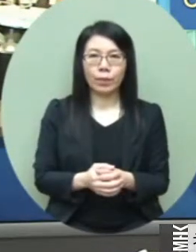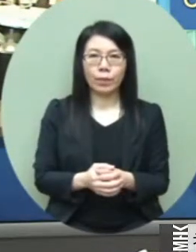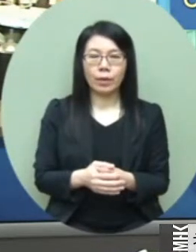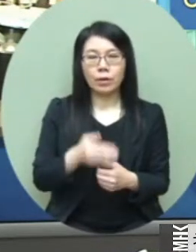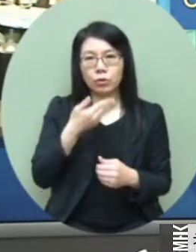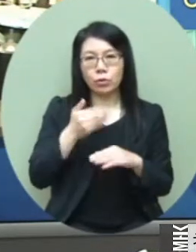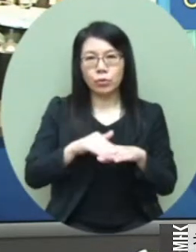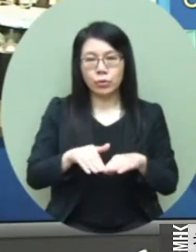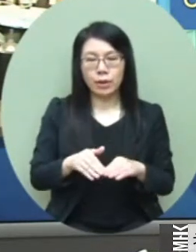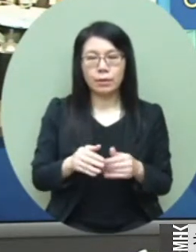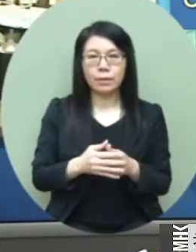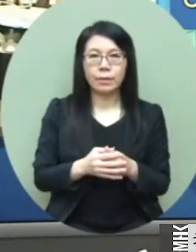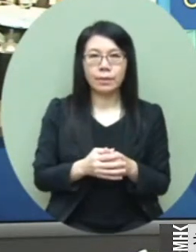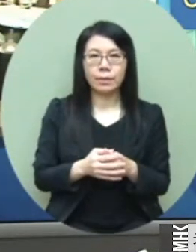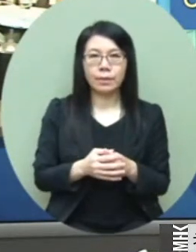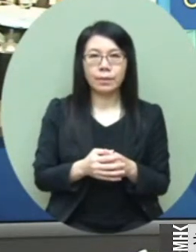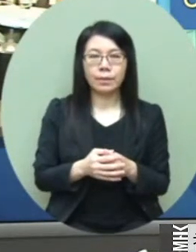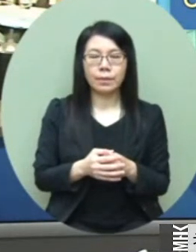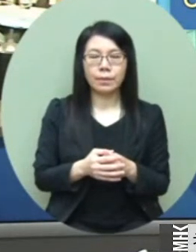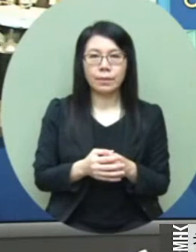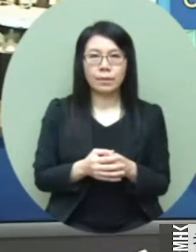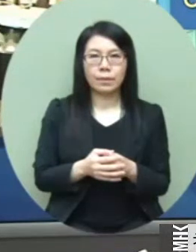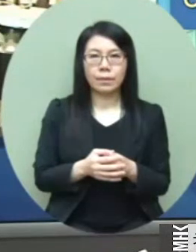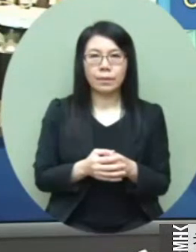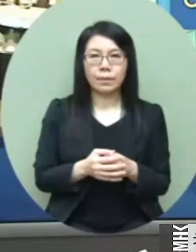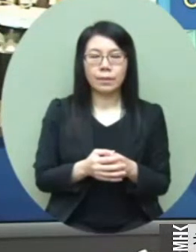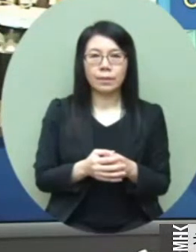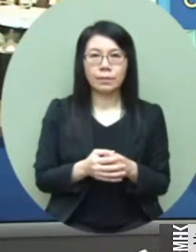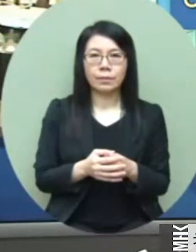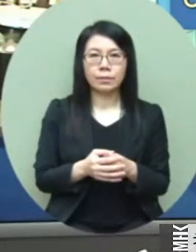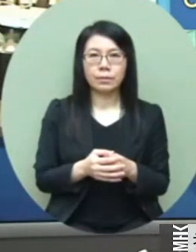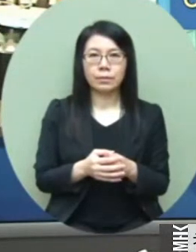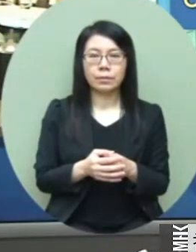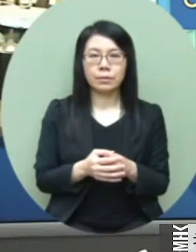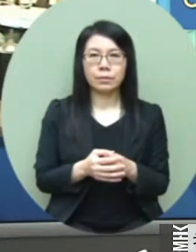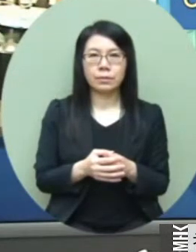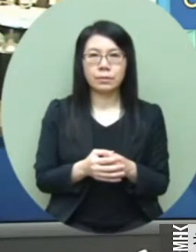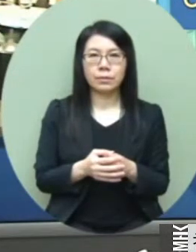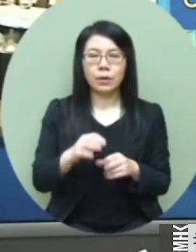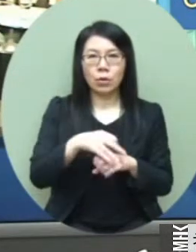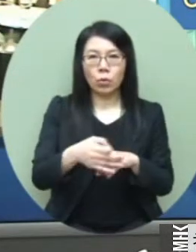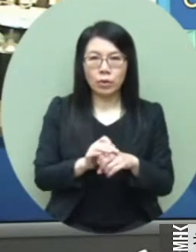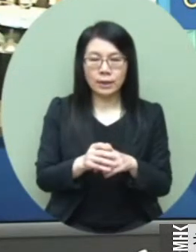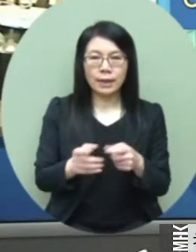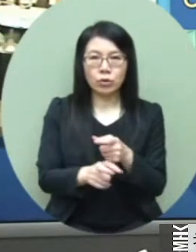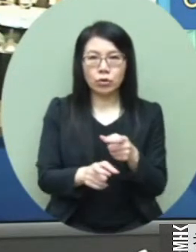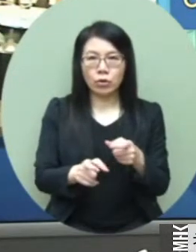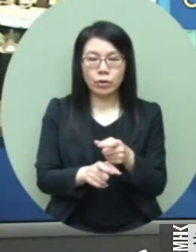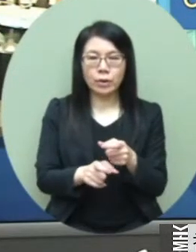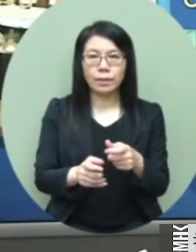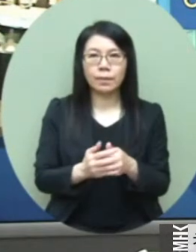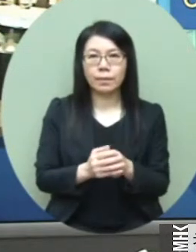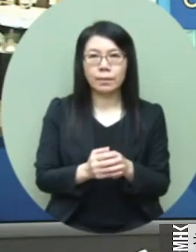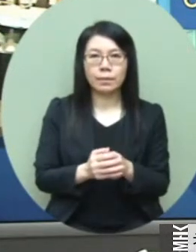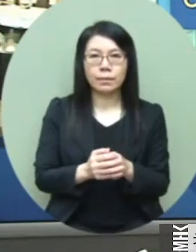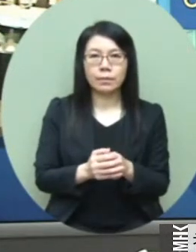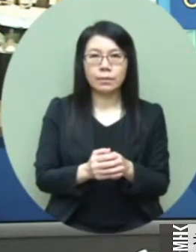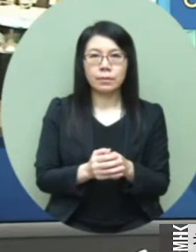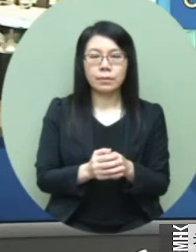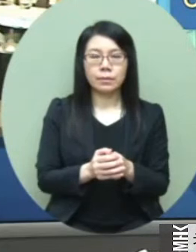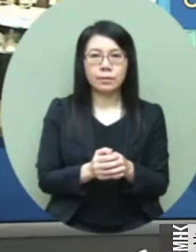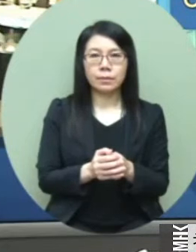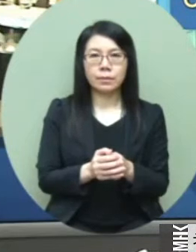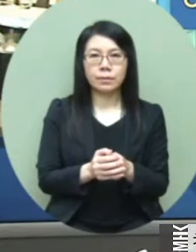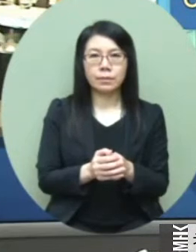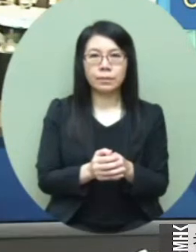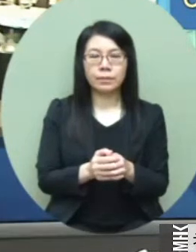Good morning. I'm from Hong Kong International Business Channel. So the Easter holiday starts tomorrow. People flow on streets